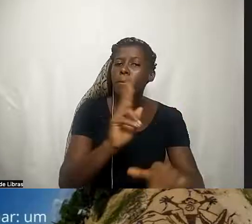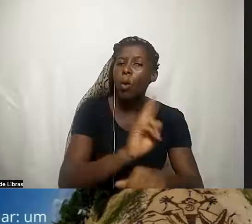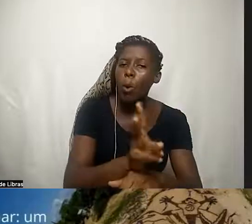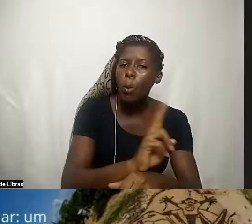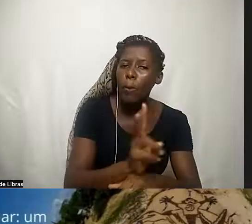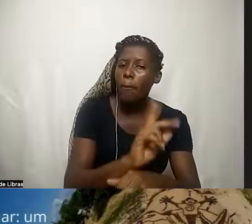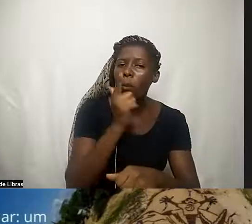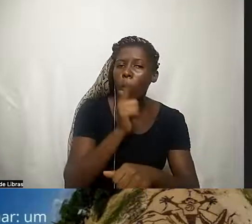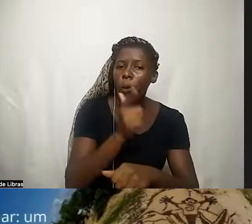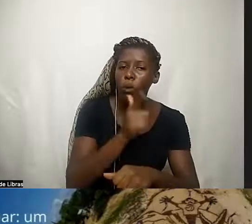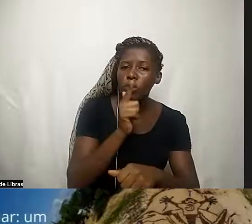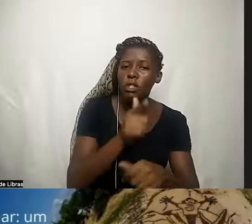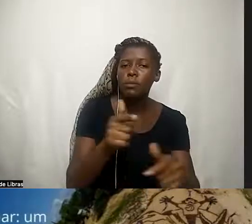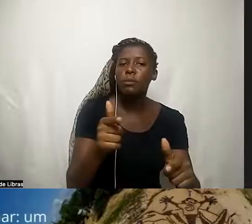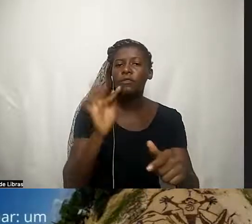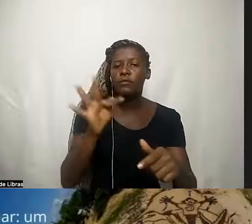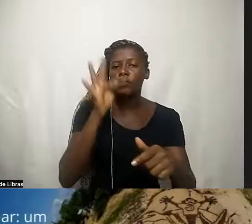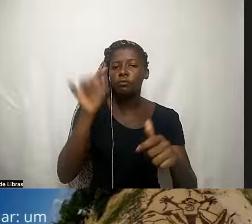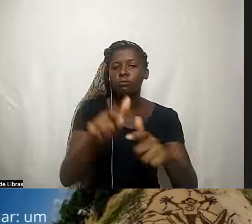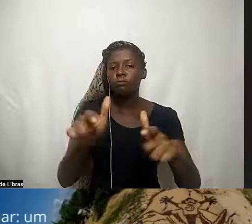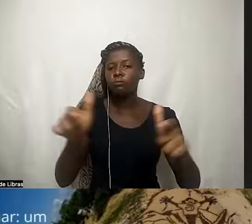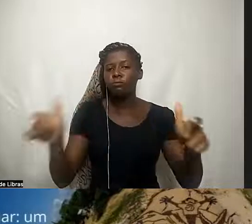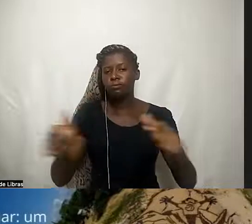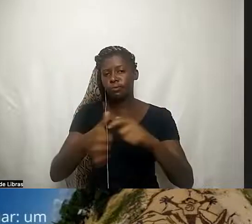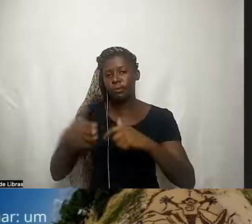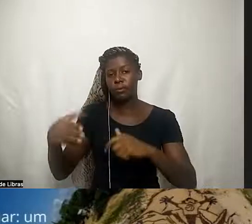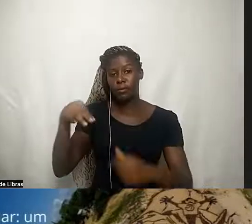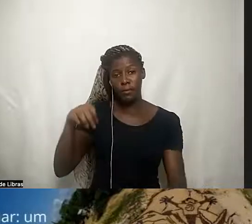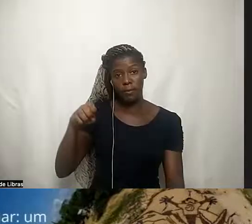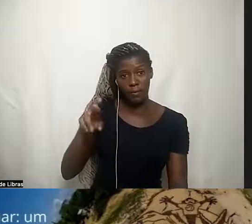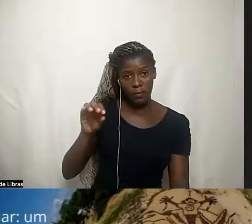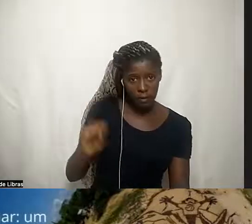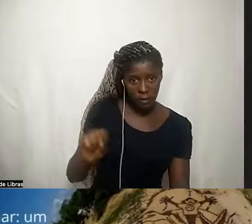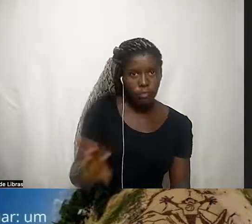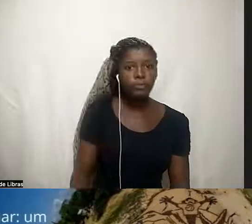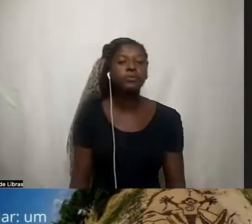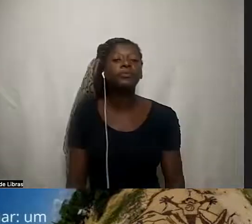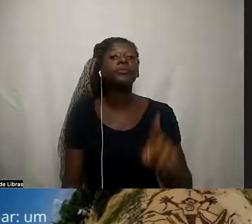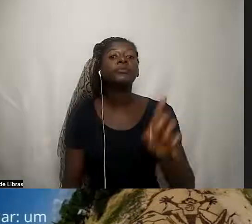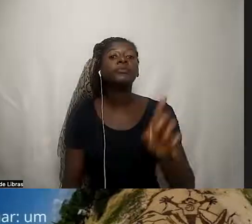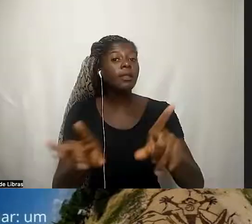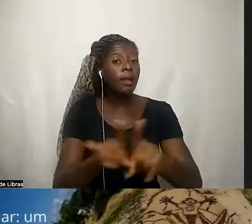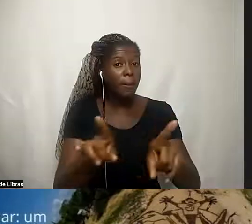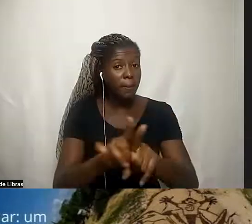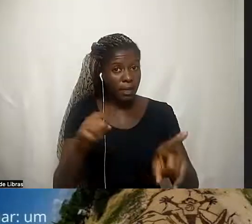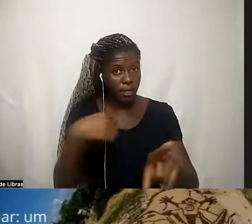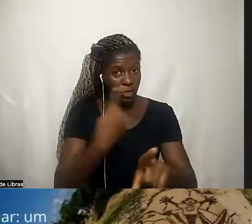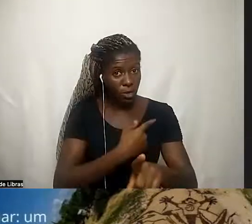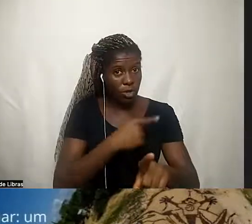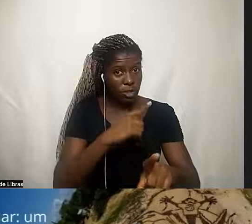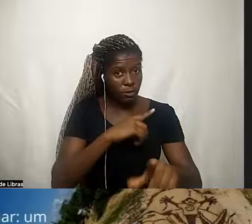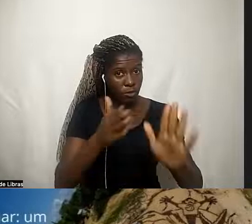So now we can see that the species can recover. Another action focus is the sustainable use,